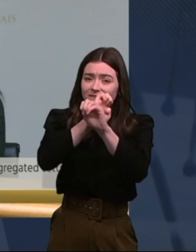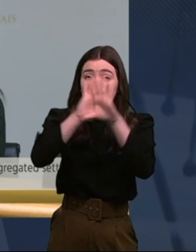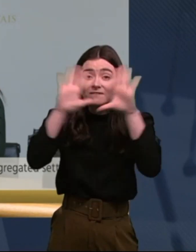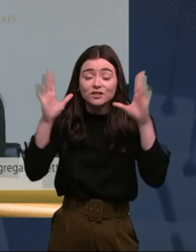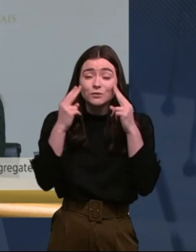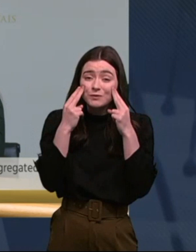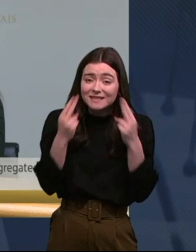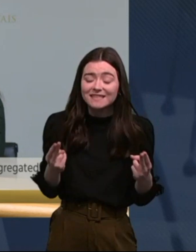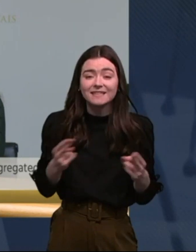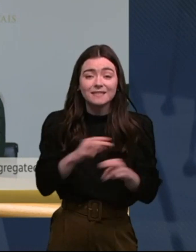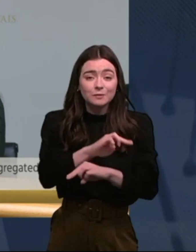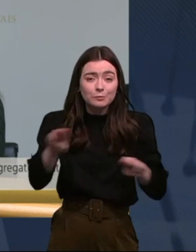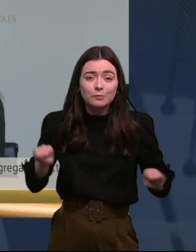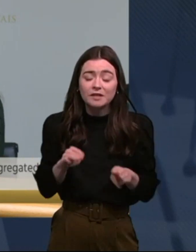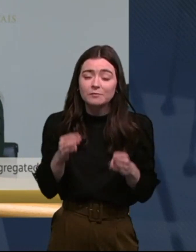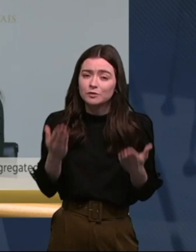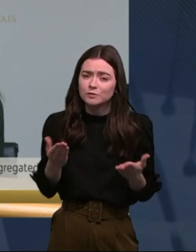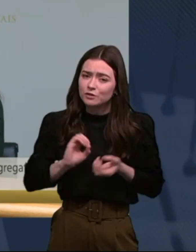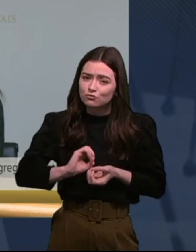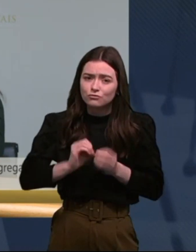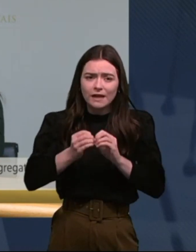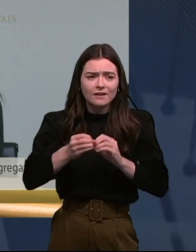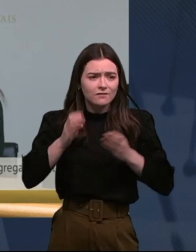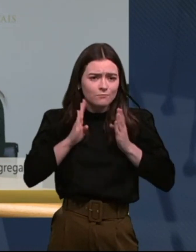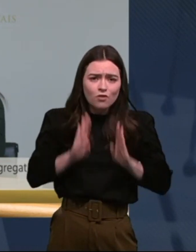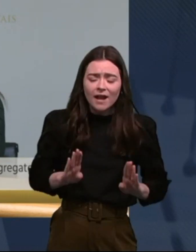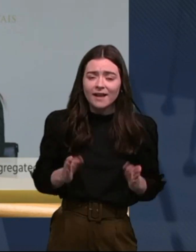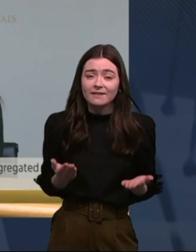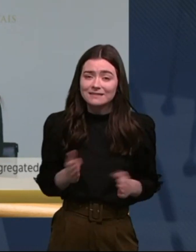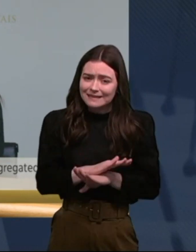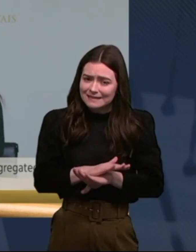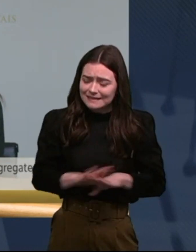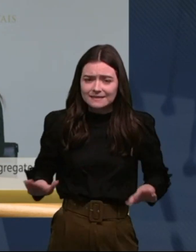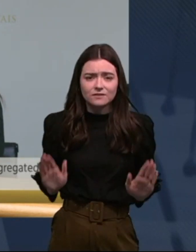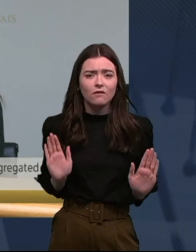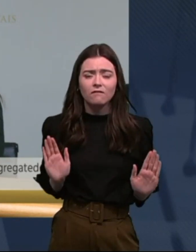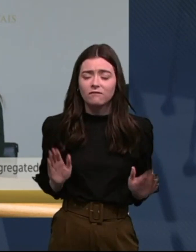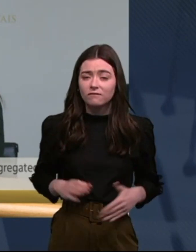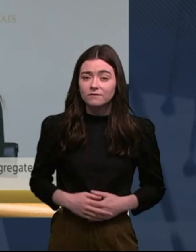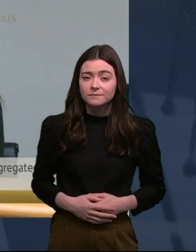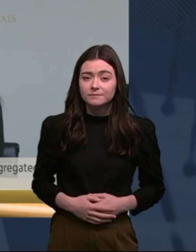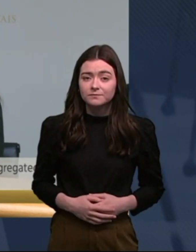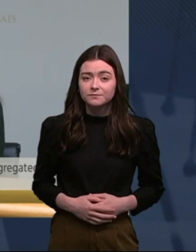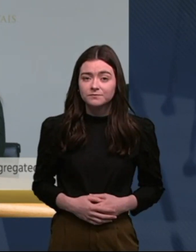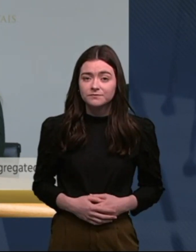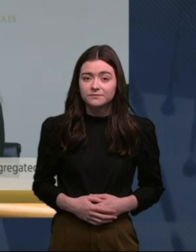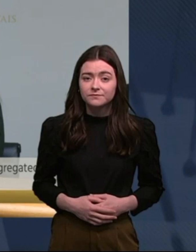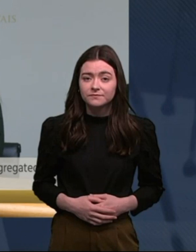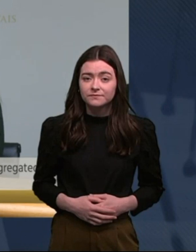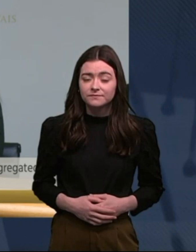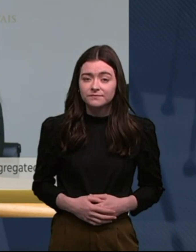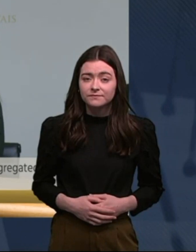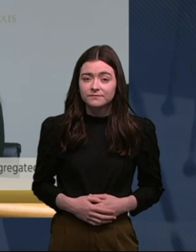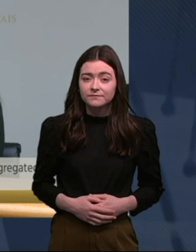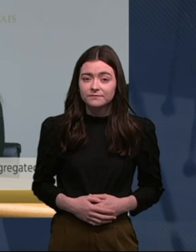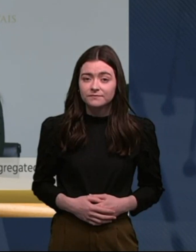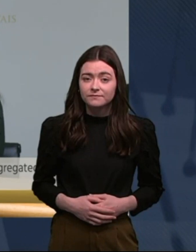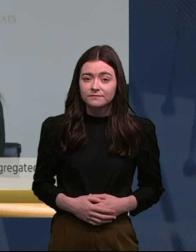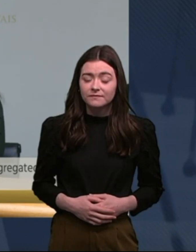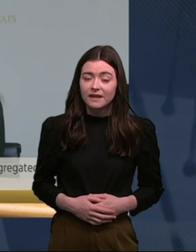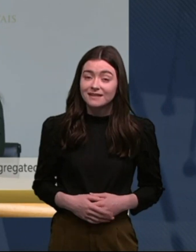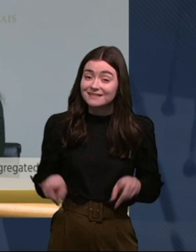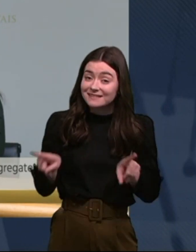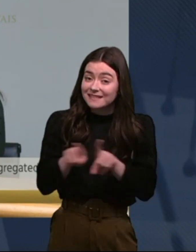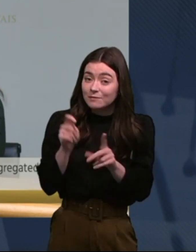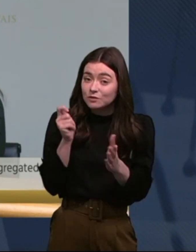really do. We need people to stand up and be courageous and say enough. This is enough. And side by side with that, we need